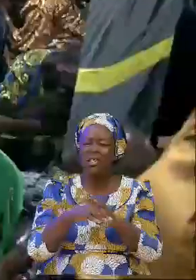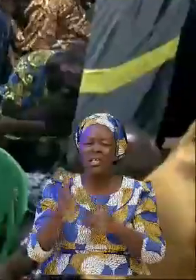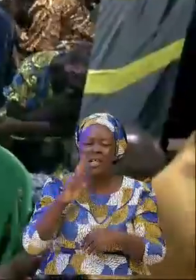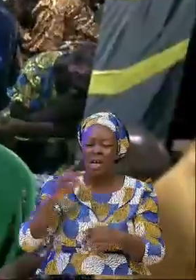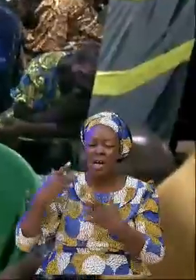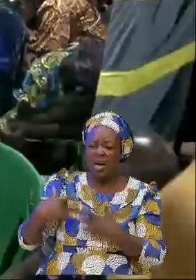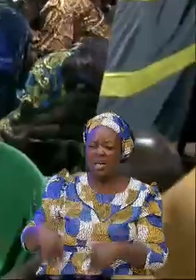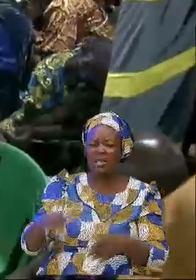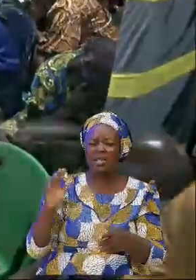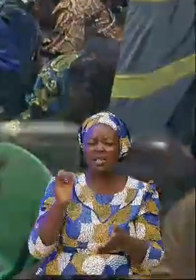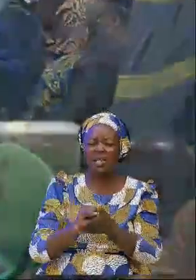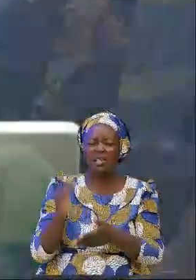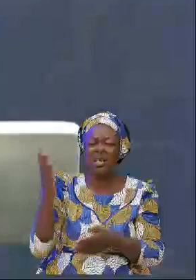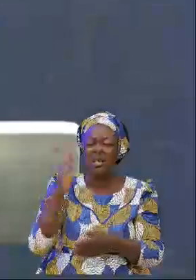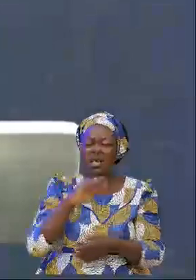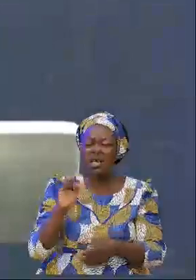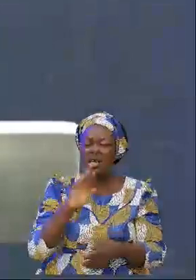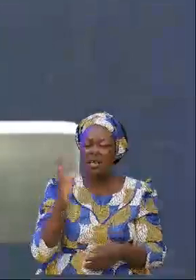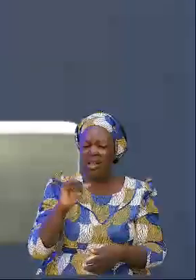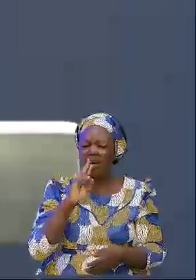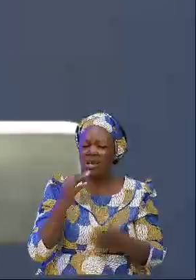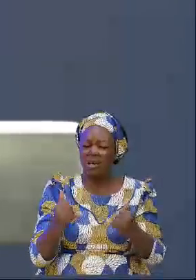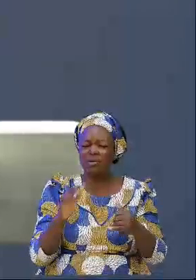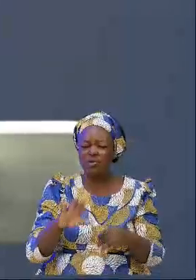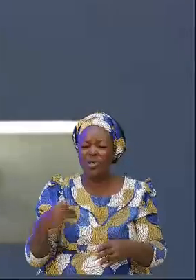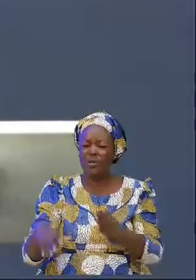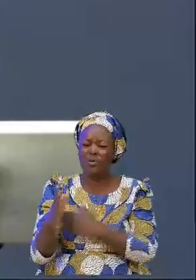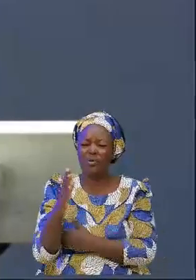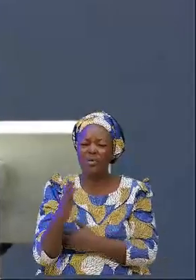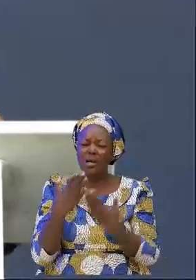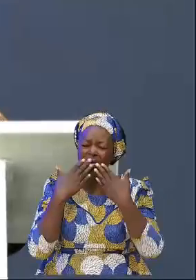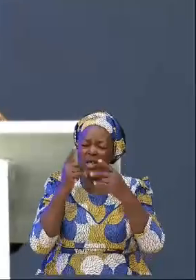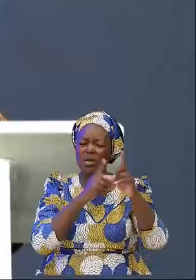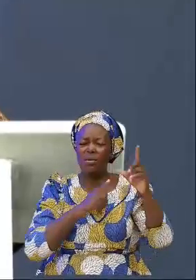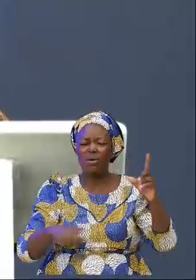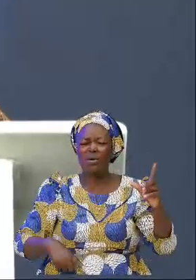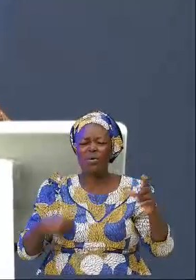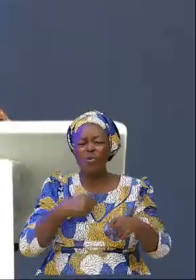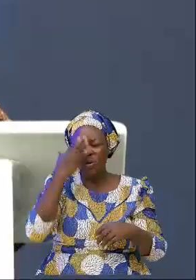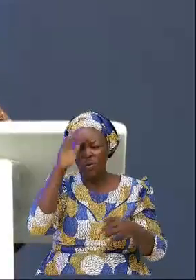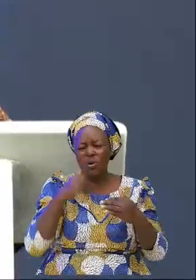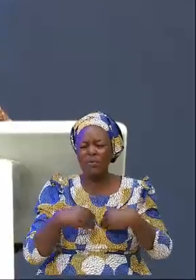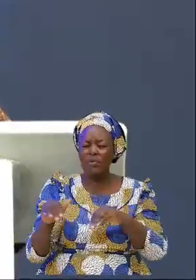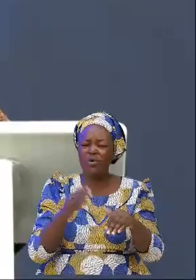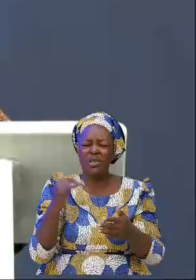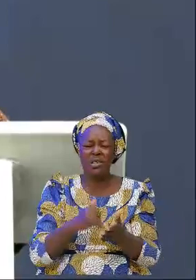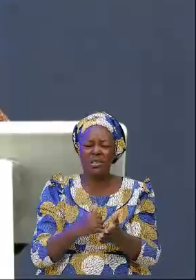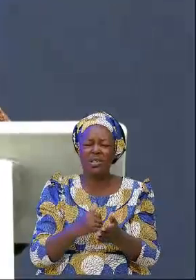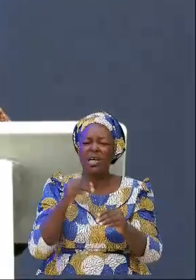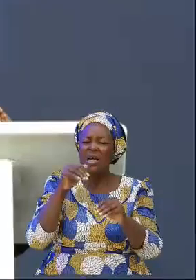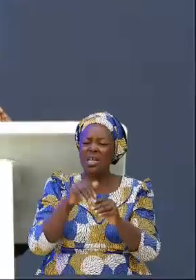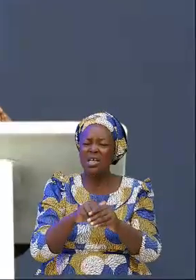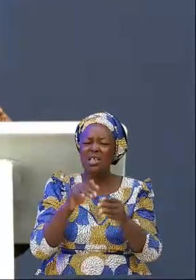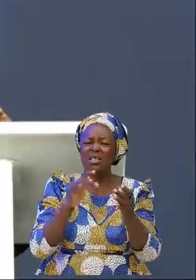your spirit bear witness with their hearts. They are now children of God. Thank you,